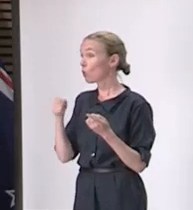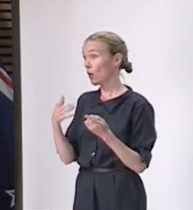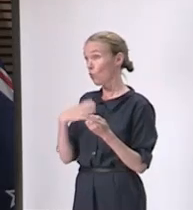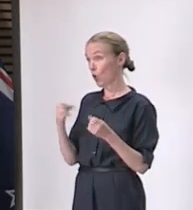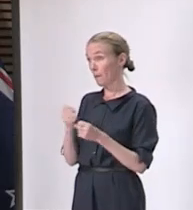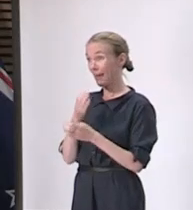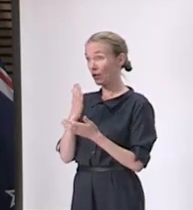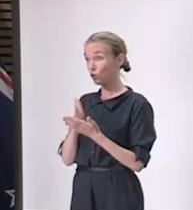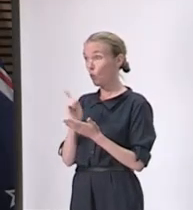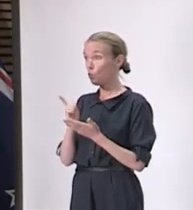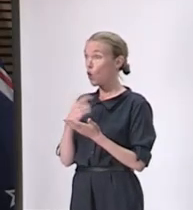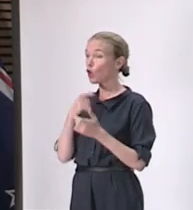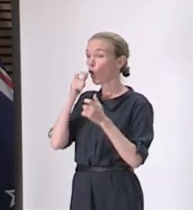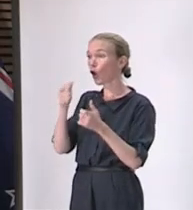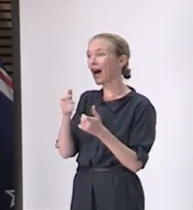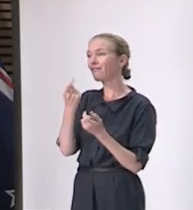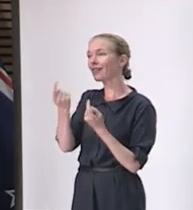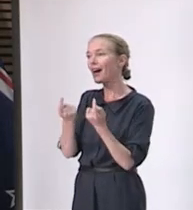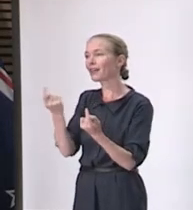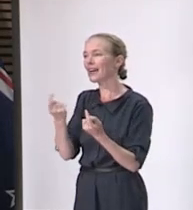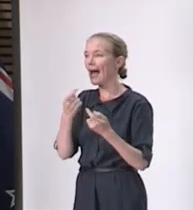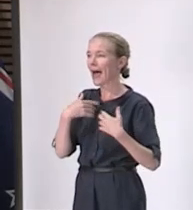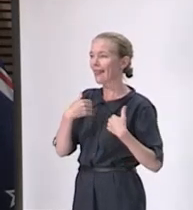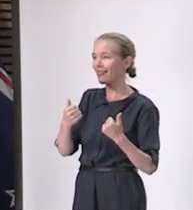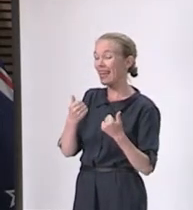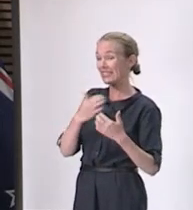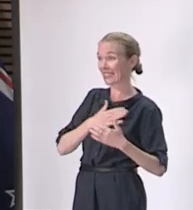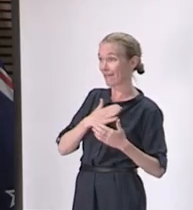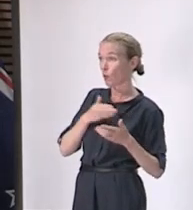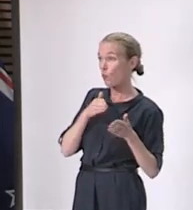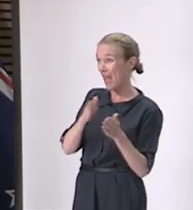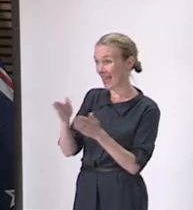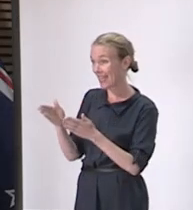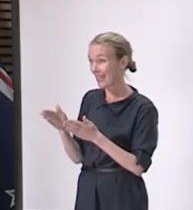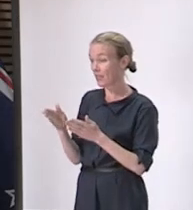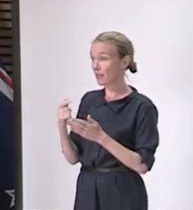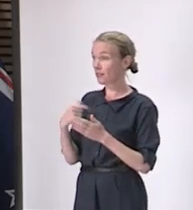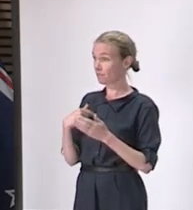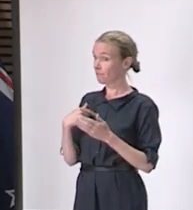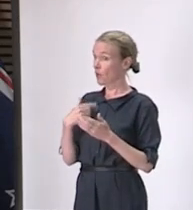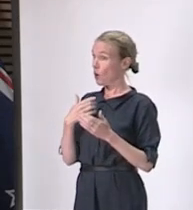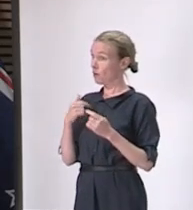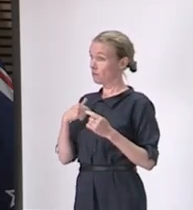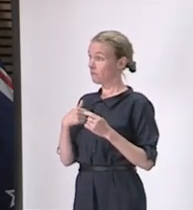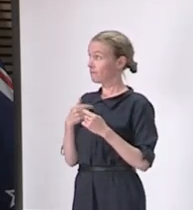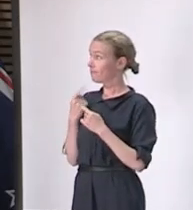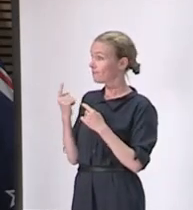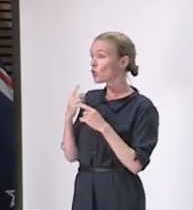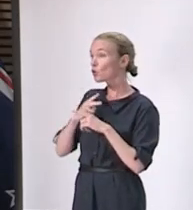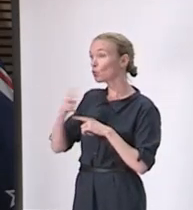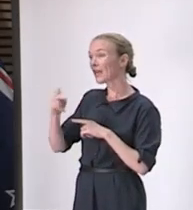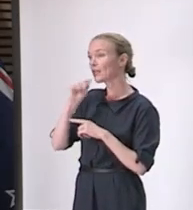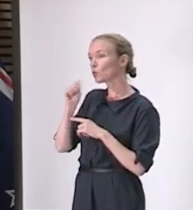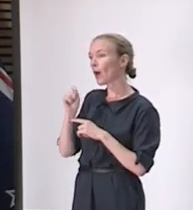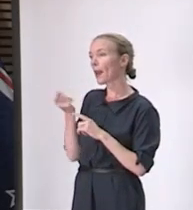maintaining the gains we have made, and with a clear expectation and obligation on us to provide additional advice to government in 2 weeks' time